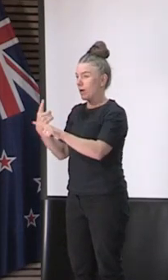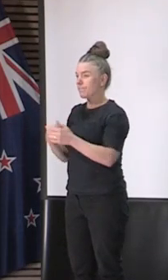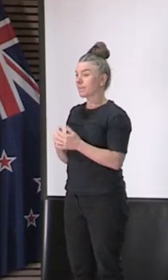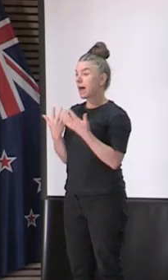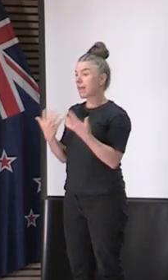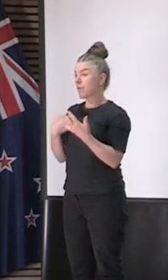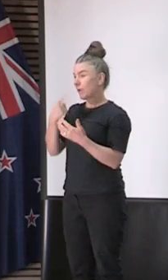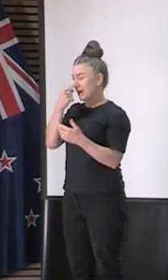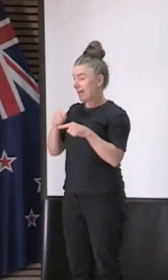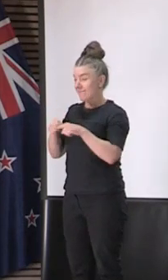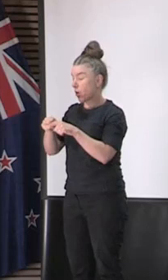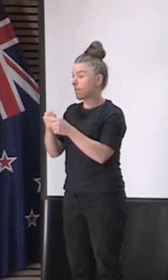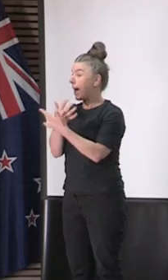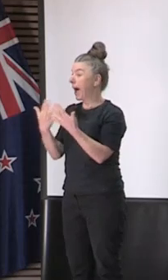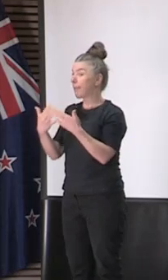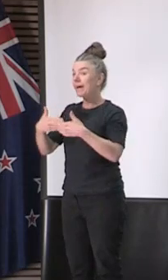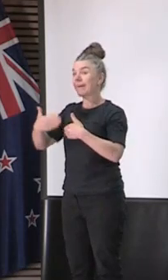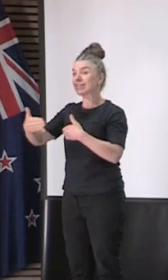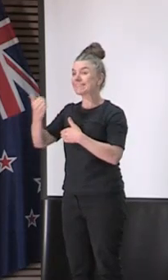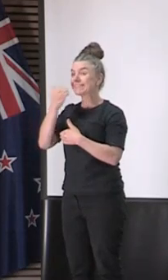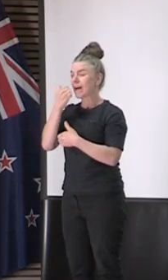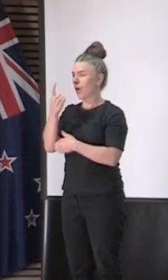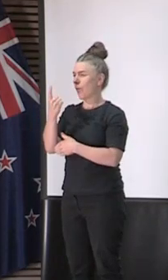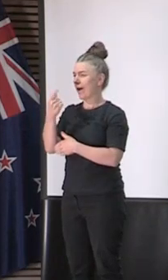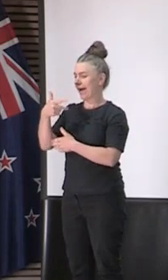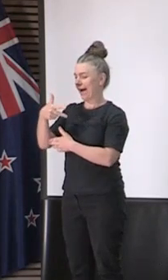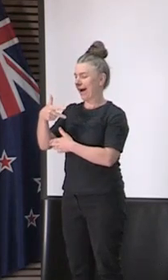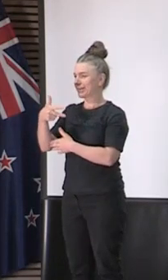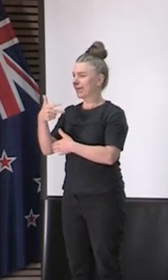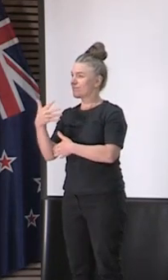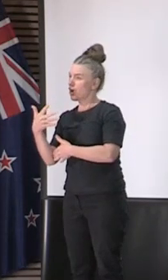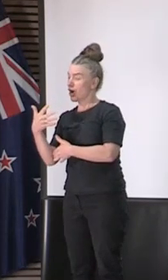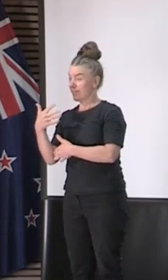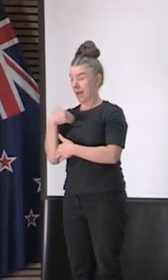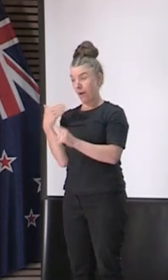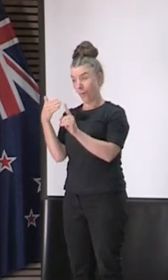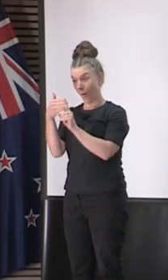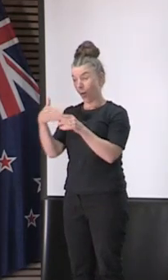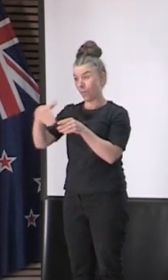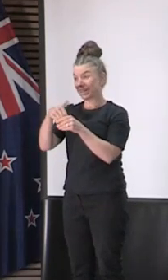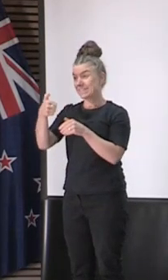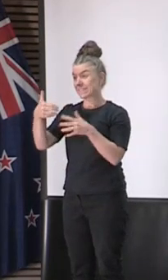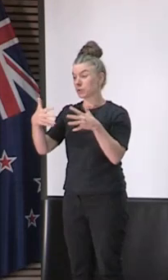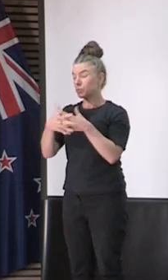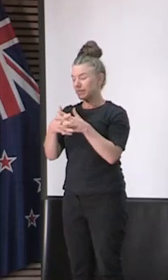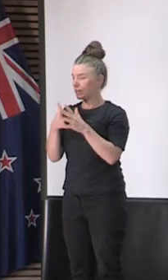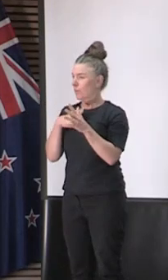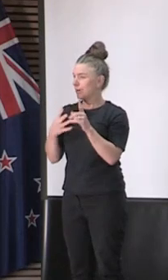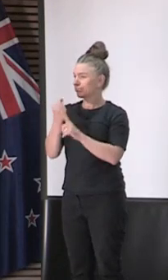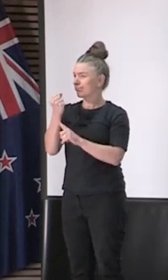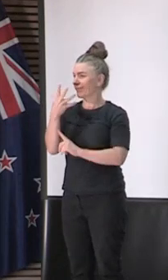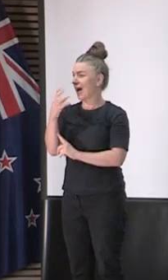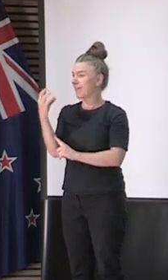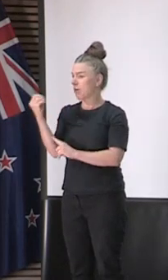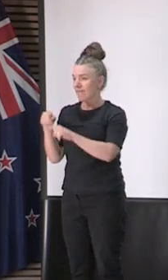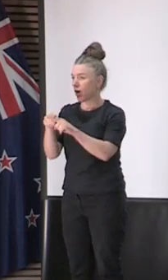185 cases per day, and we're targeting the number of 500 over the next 6 weeks. Prime Minister, you